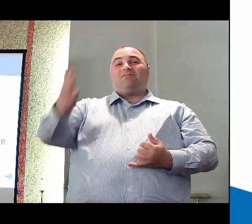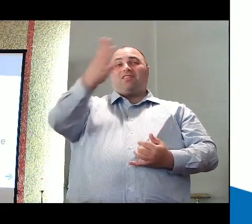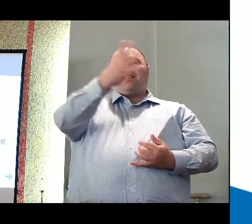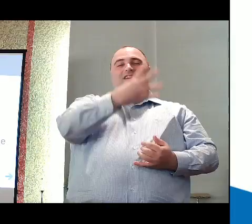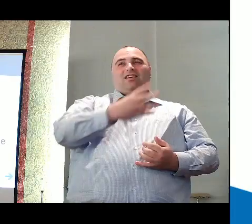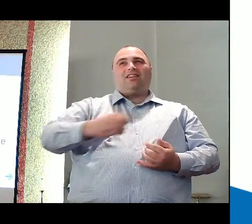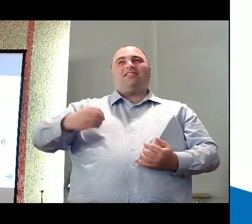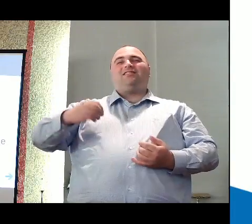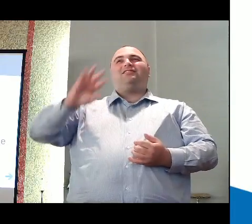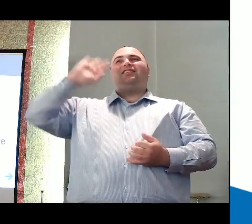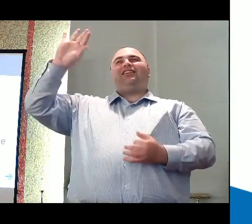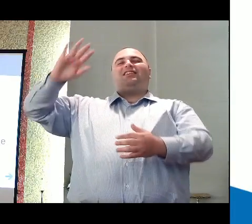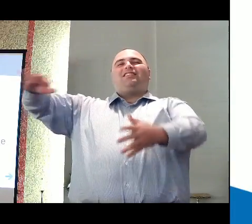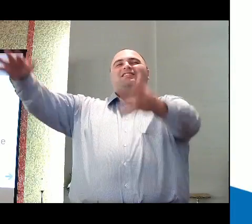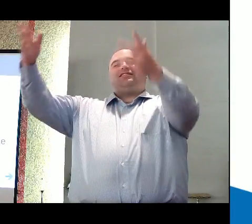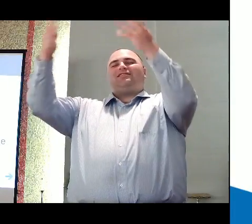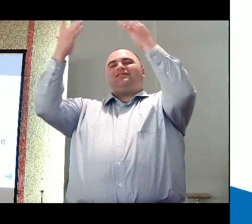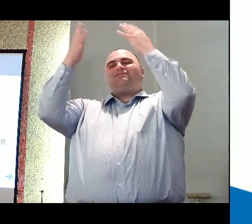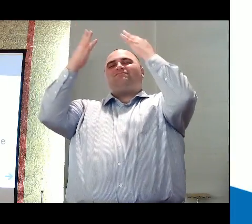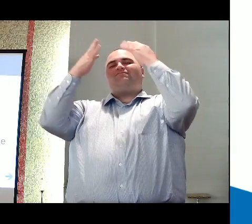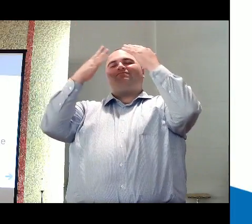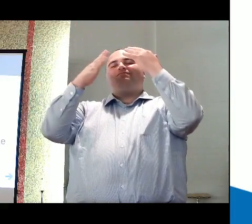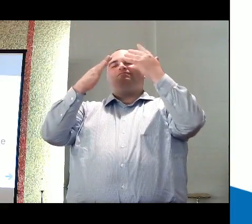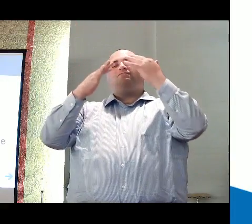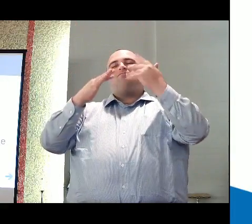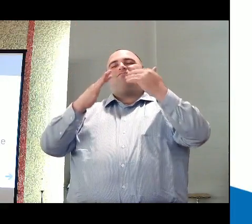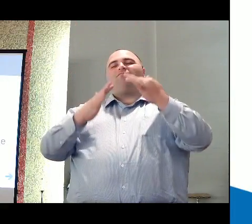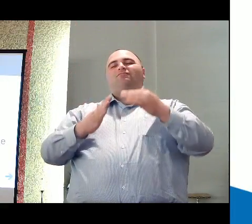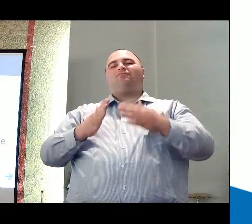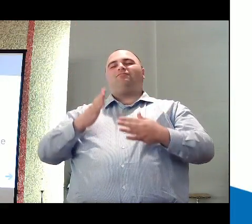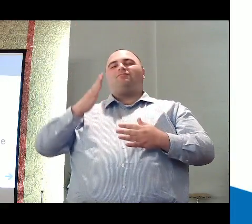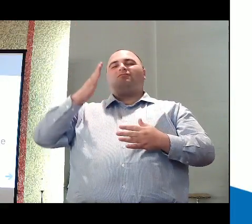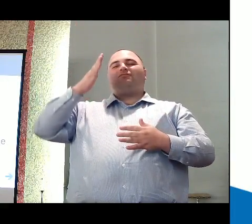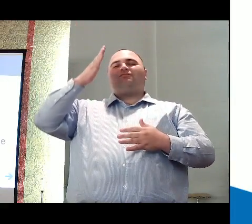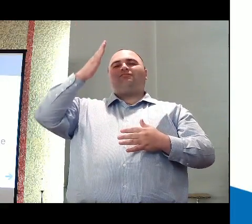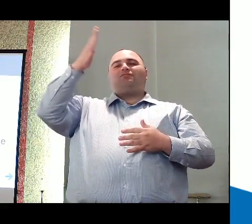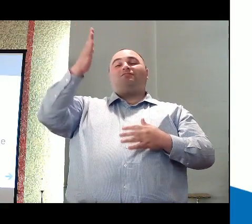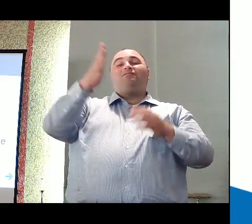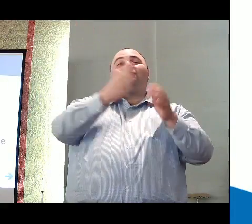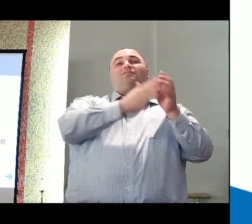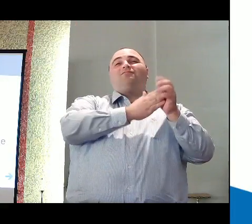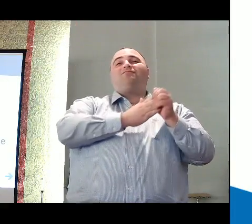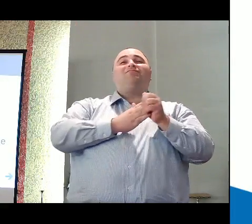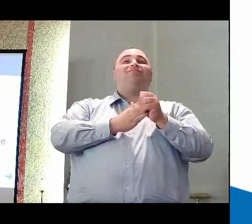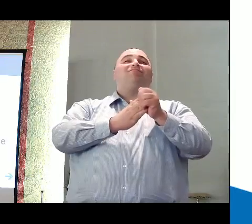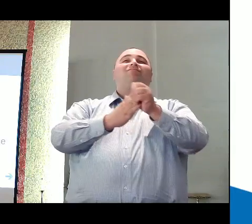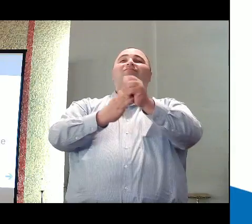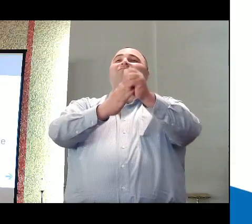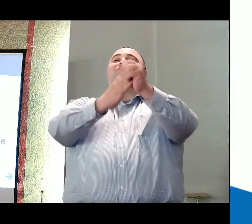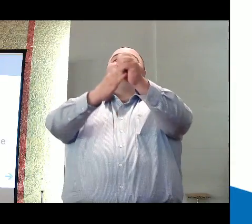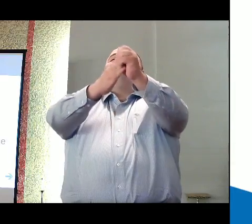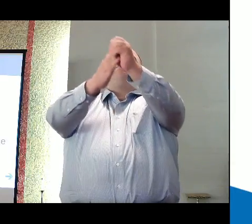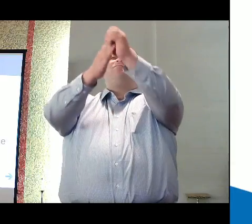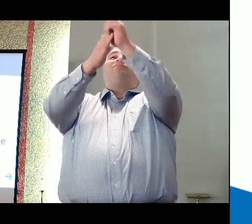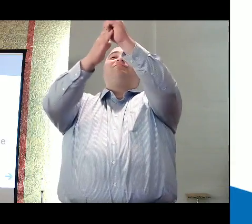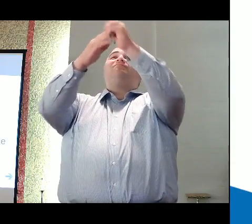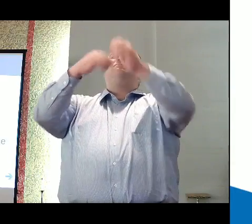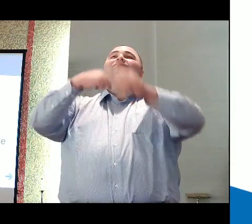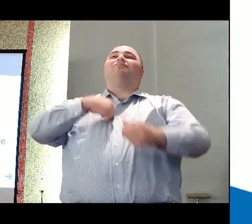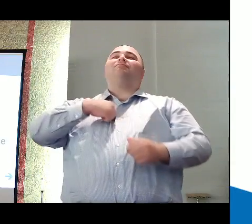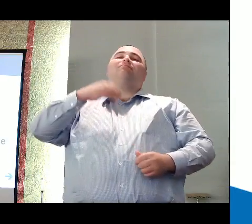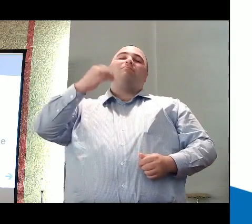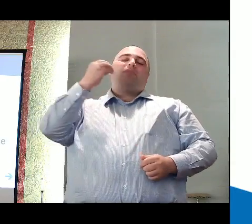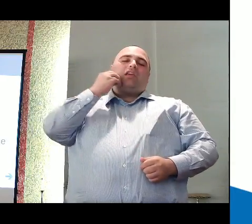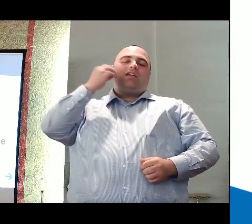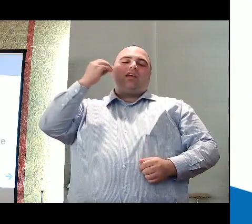saved thus far, and grace will